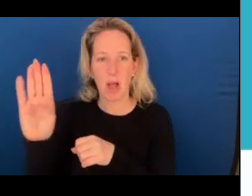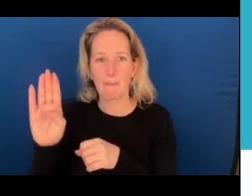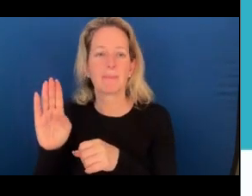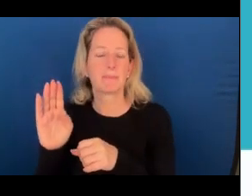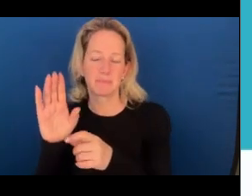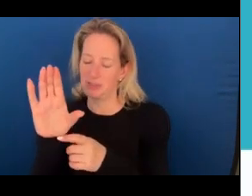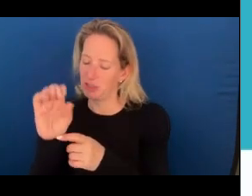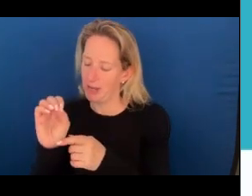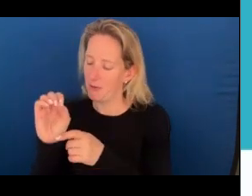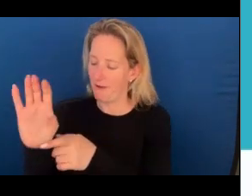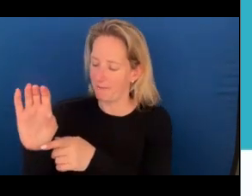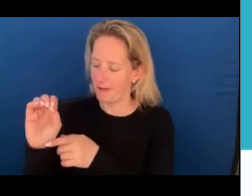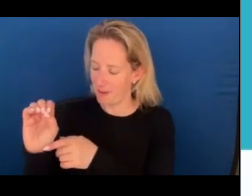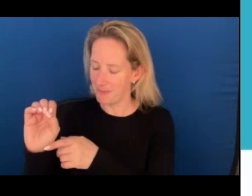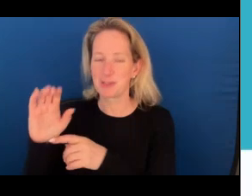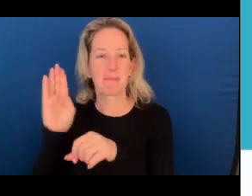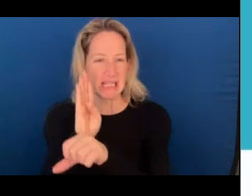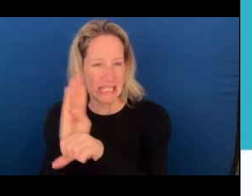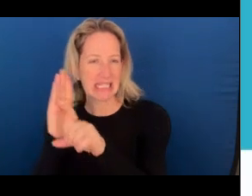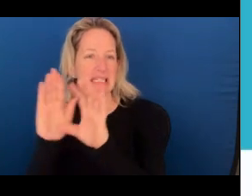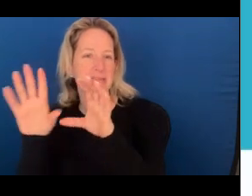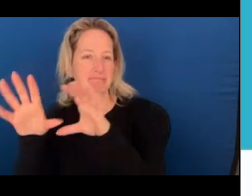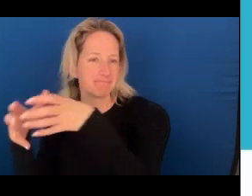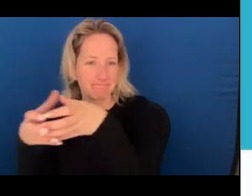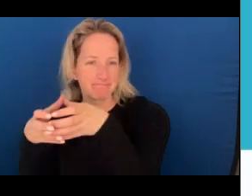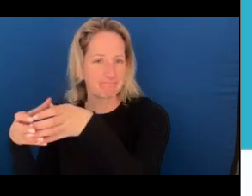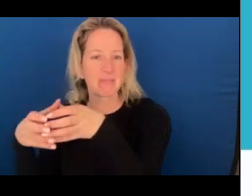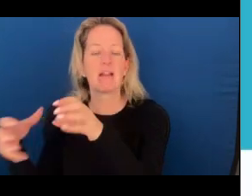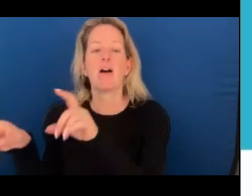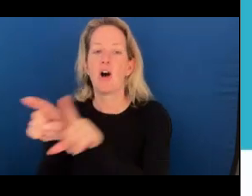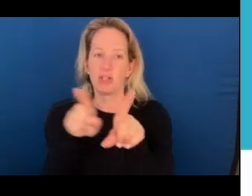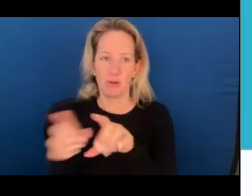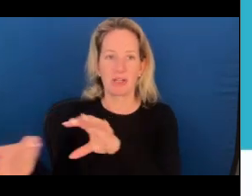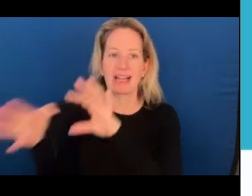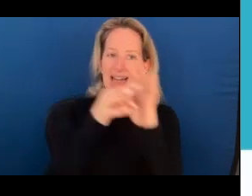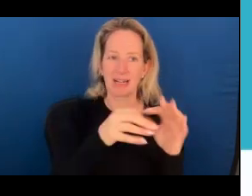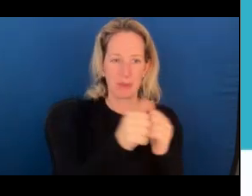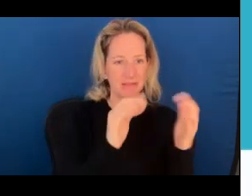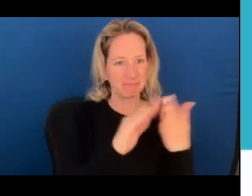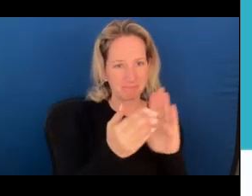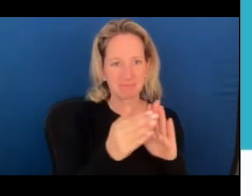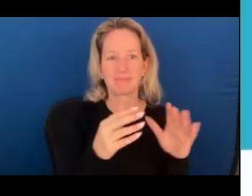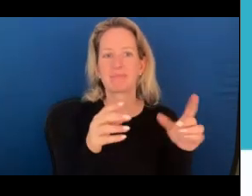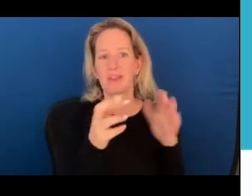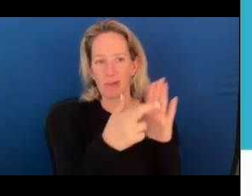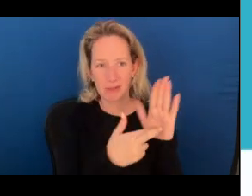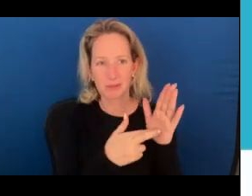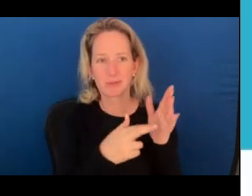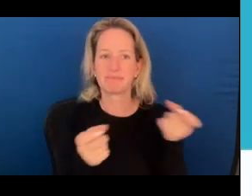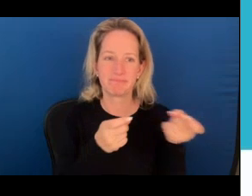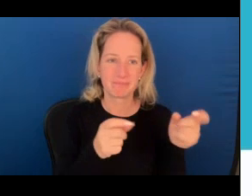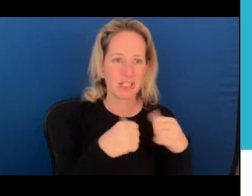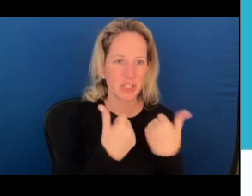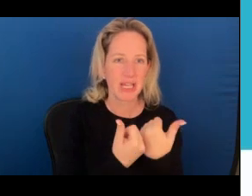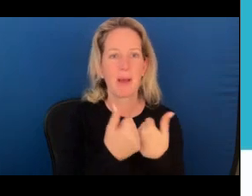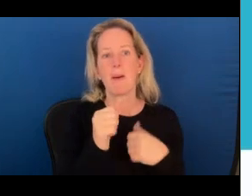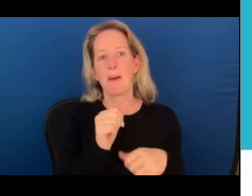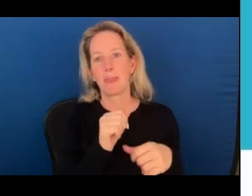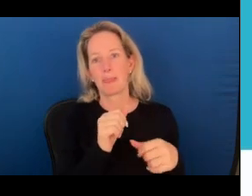the municipalities, the regulatory agencies, the health departments, the Board of Health. We've had some